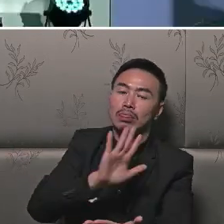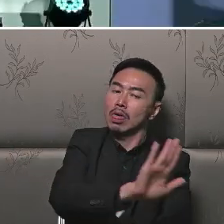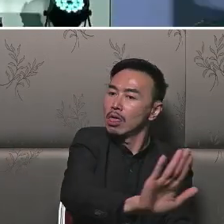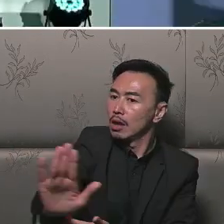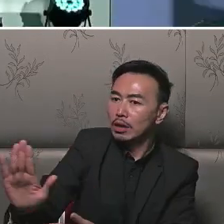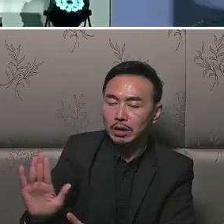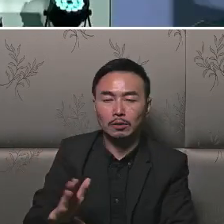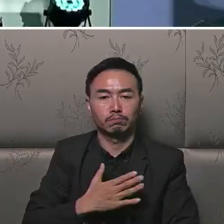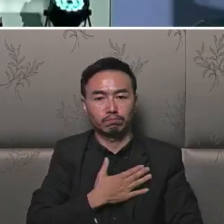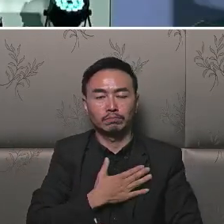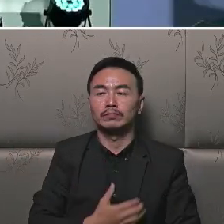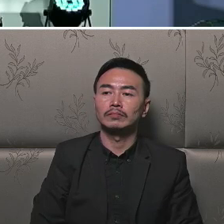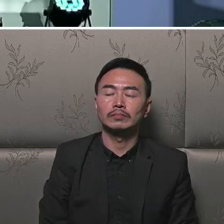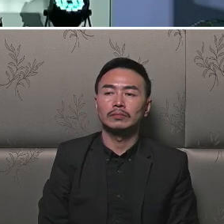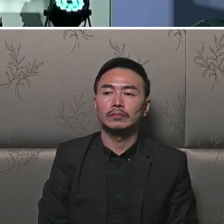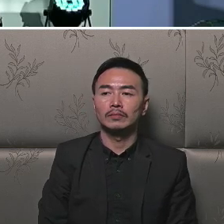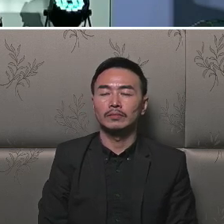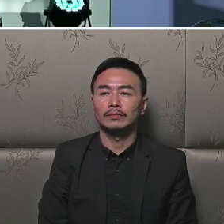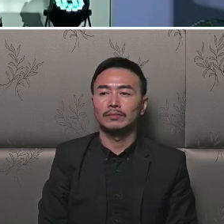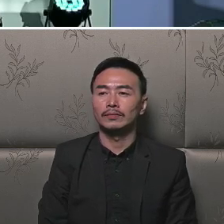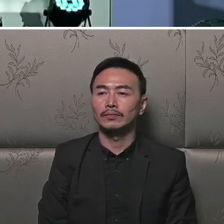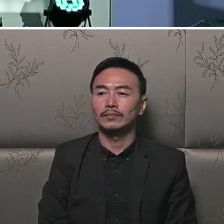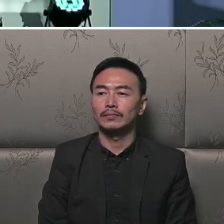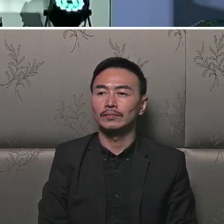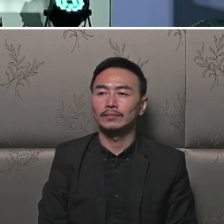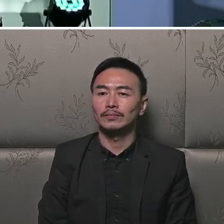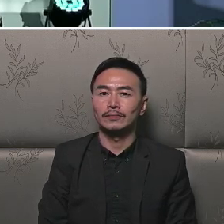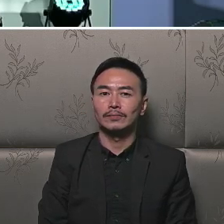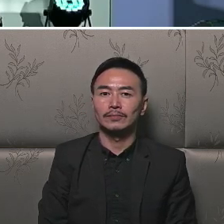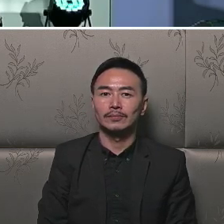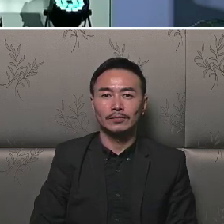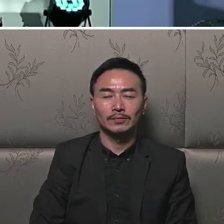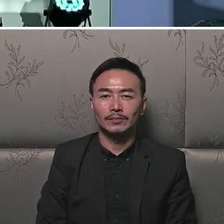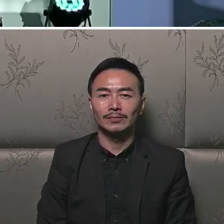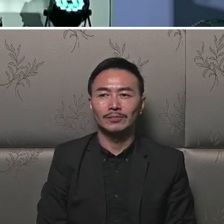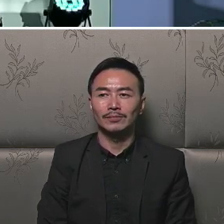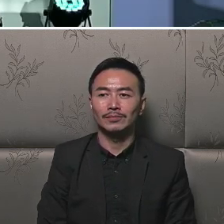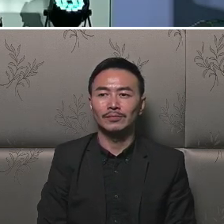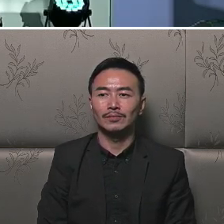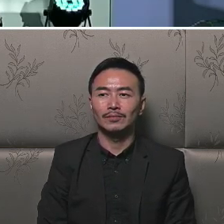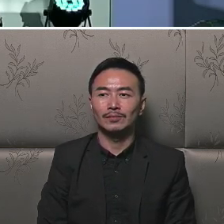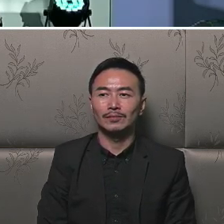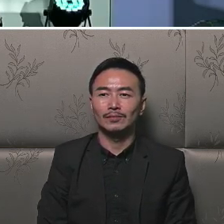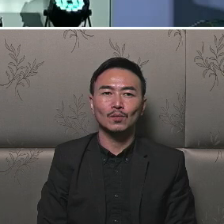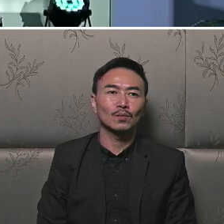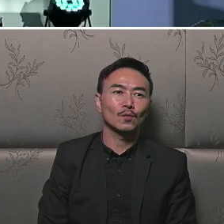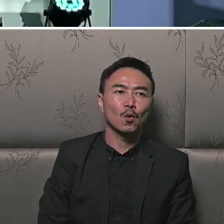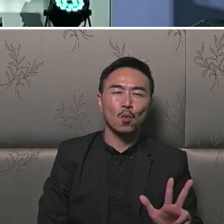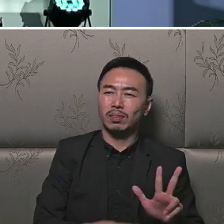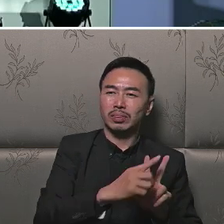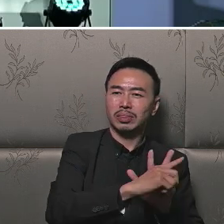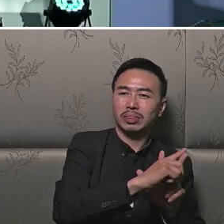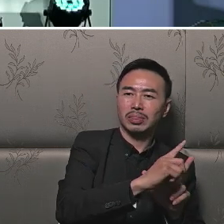Thank you very much. And perhaps to Tammy, one question for you. How do you foresee inclusive